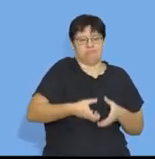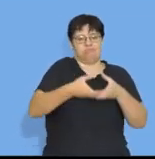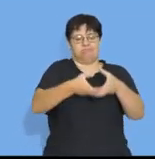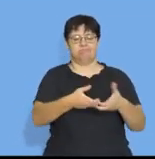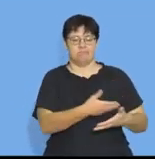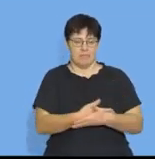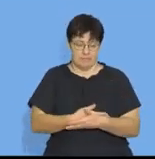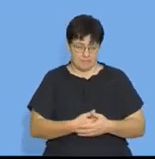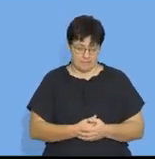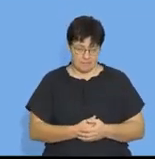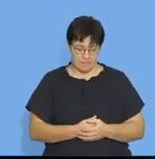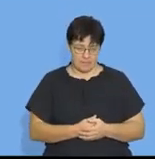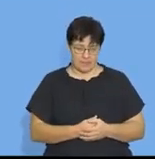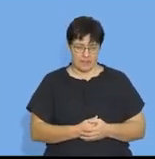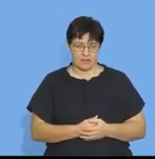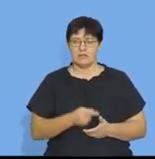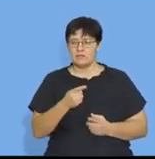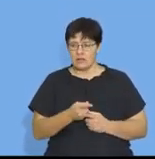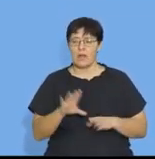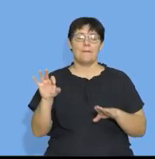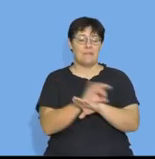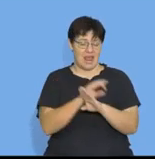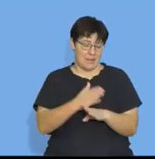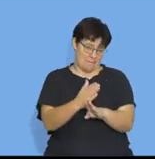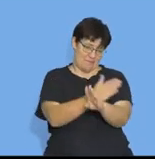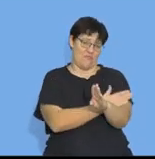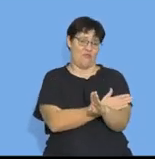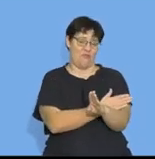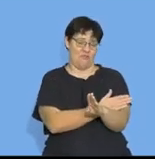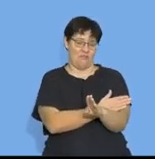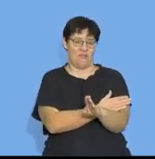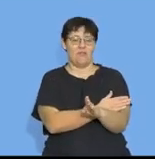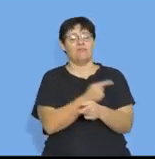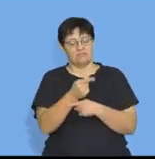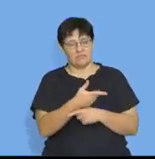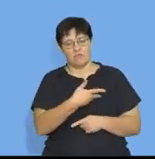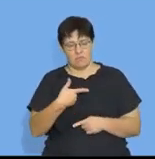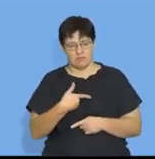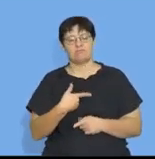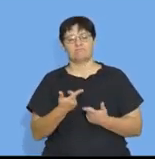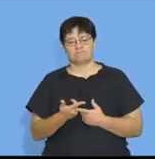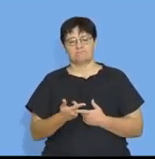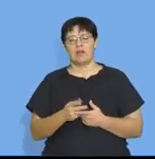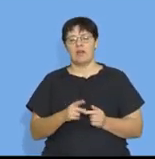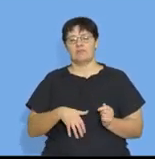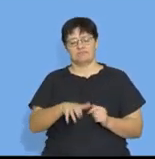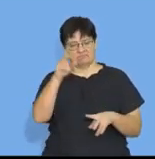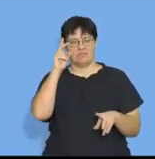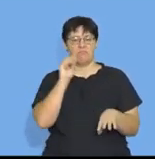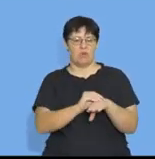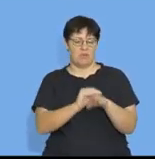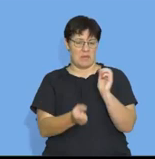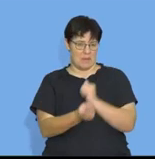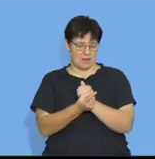uterus. A C-section might be planned ahead of time for a female that develops pregnancy